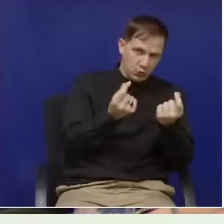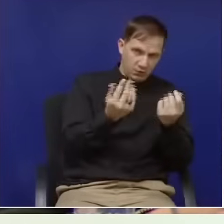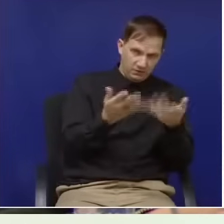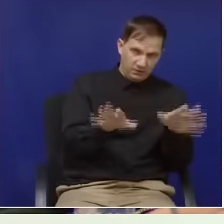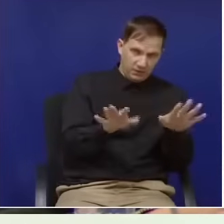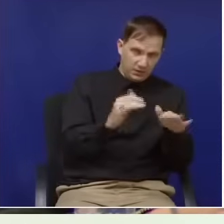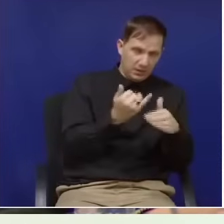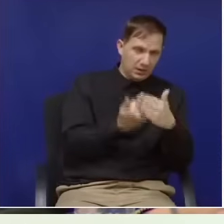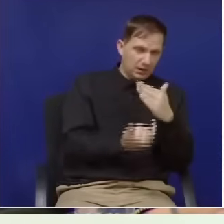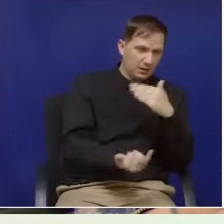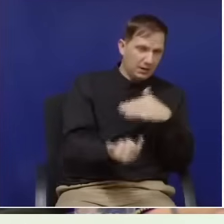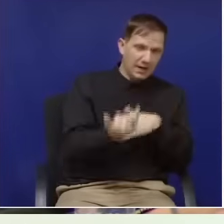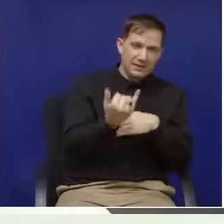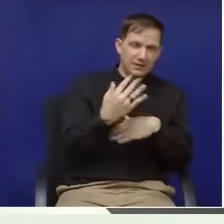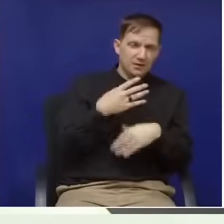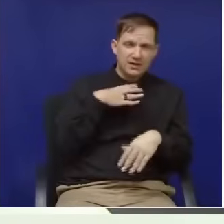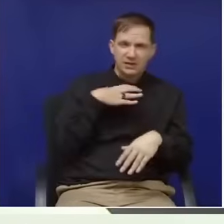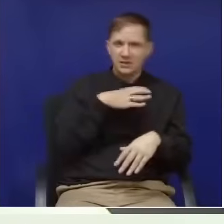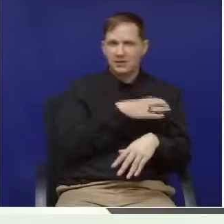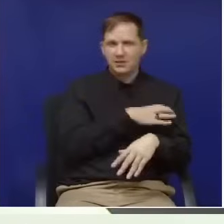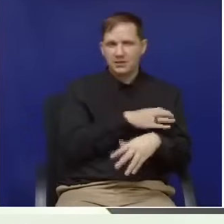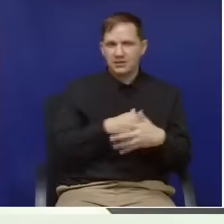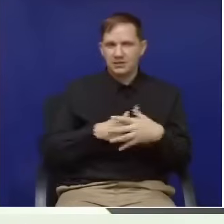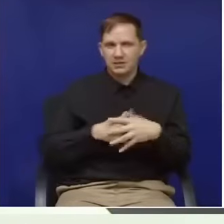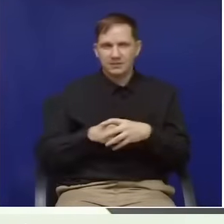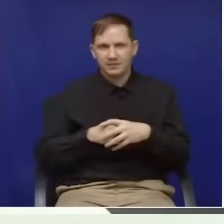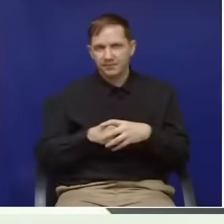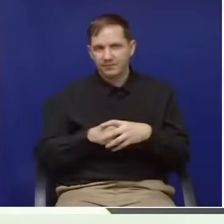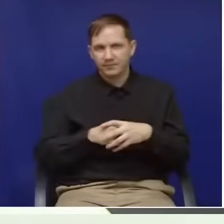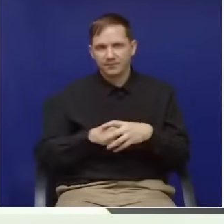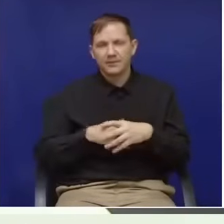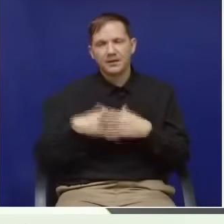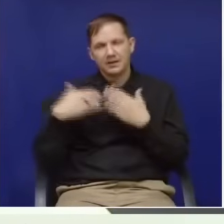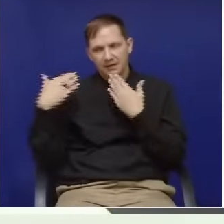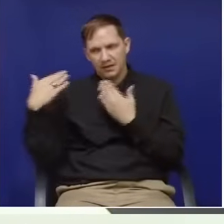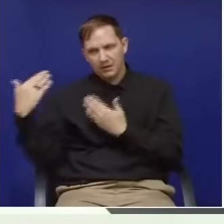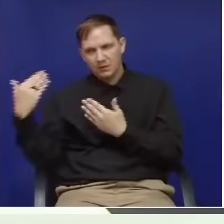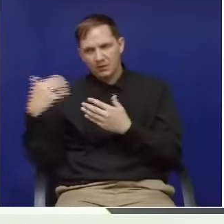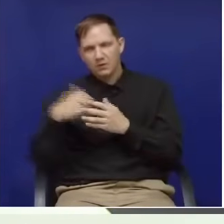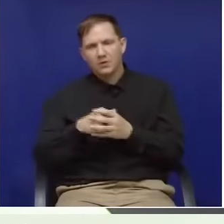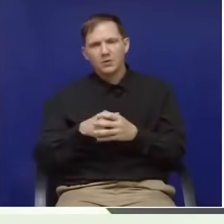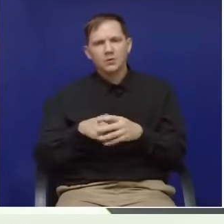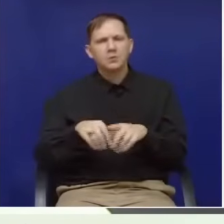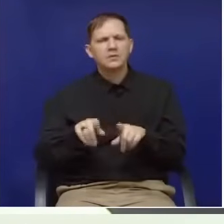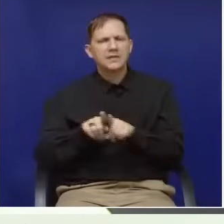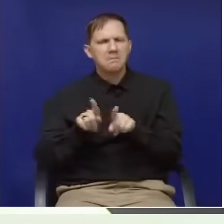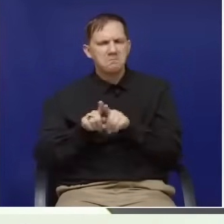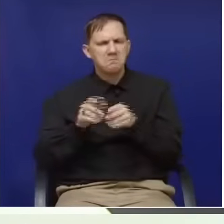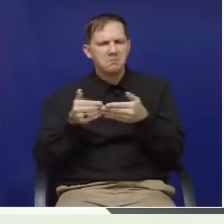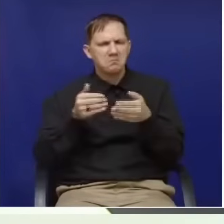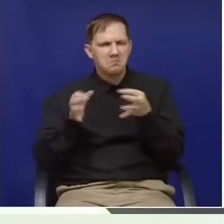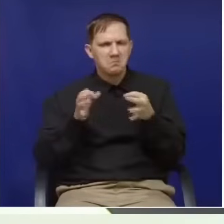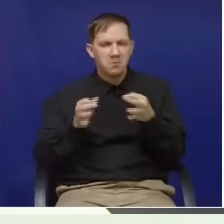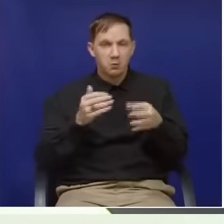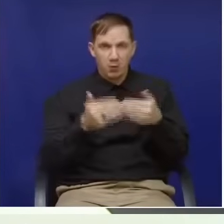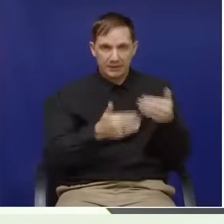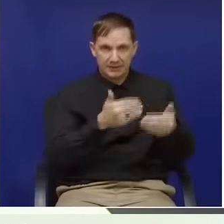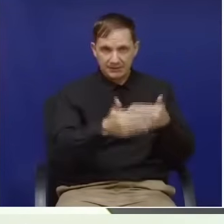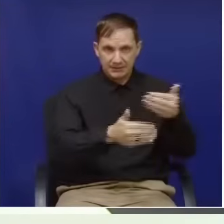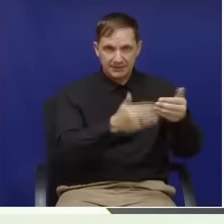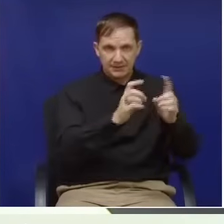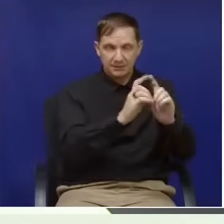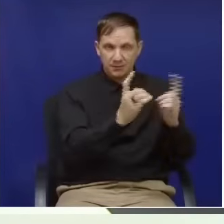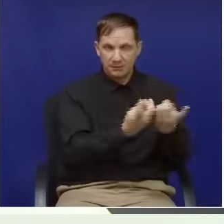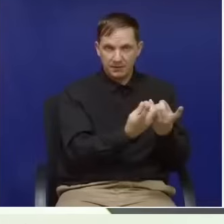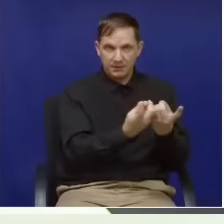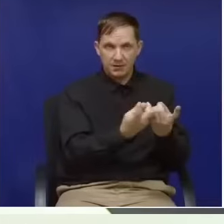much. Honorable Minister. Thank you very much. As per the process, what the department gets to be, it's when